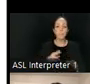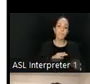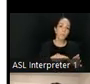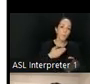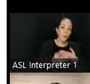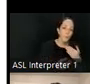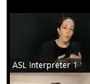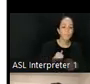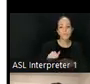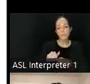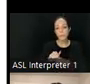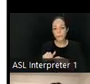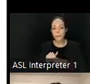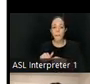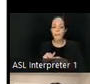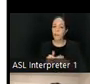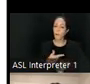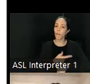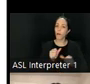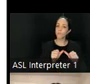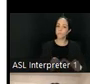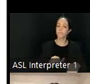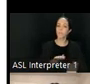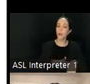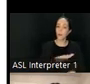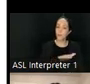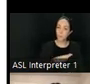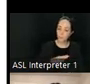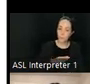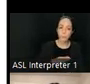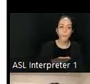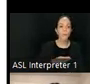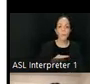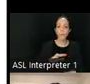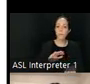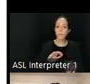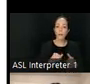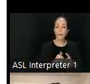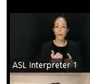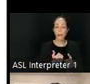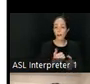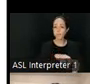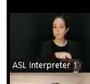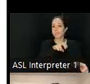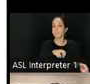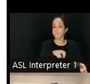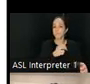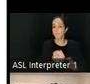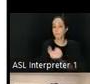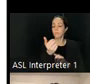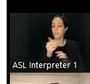training, term length and renewability, removal requirements and process, and then a quorum. So,